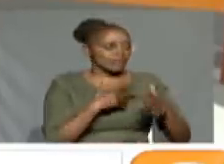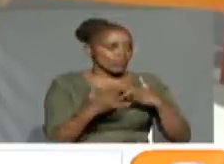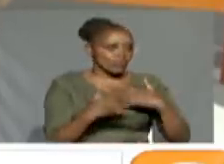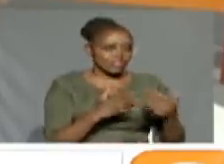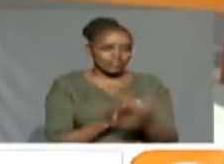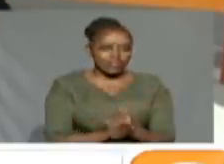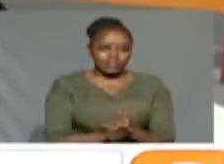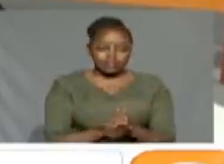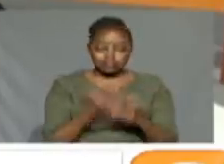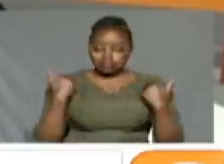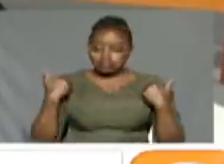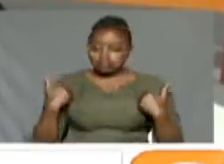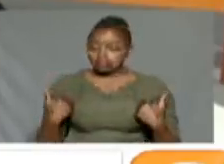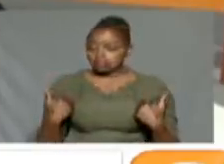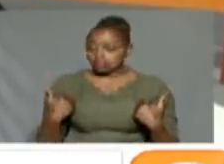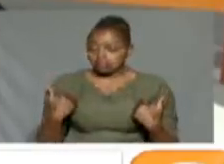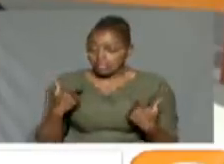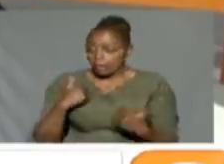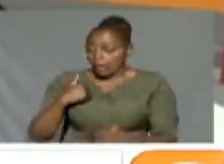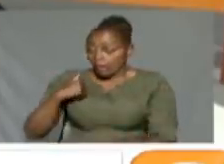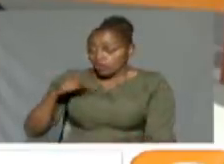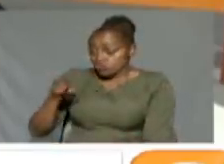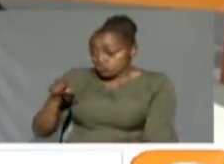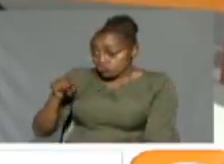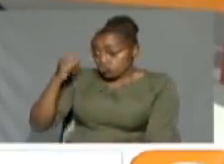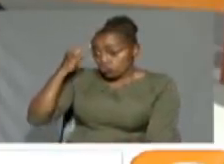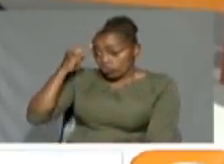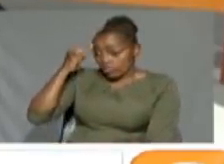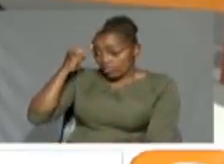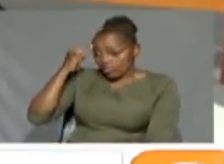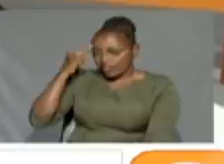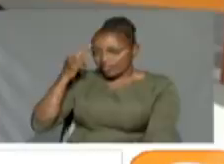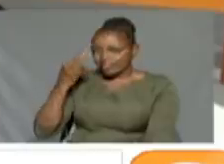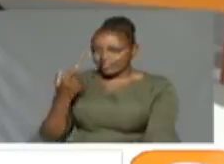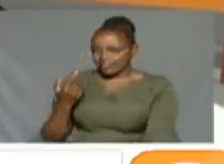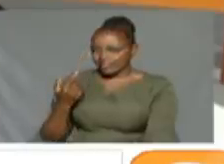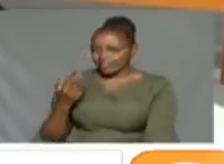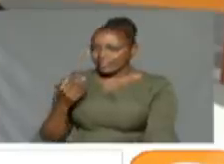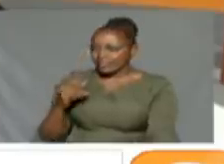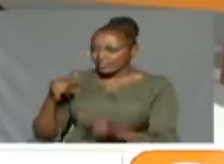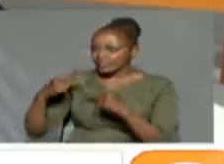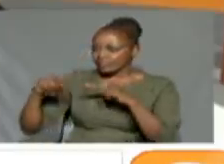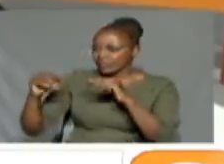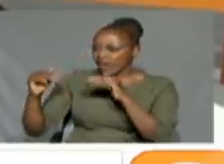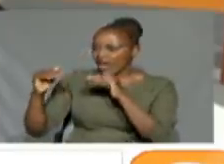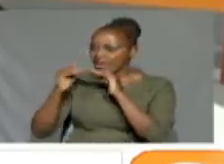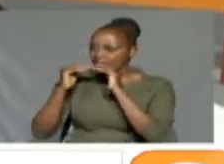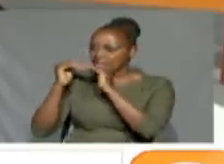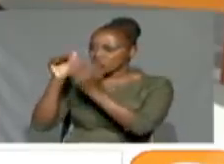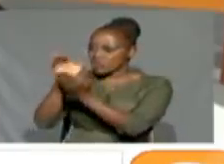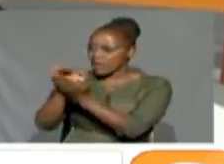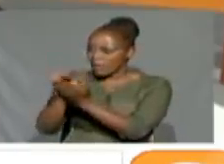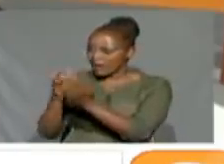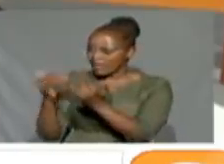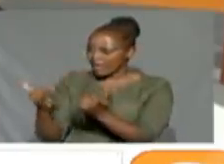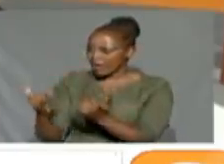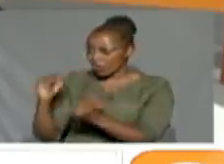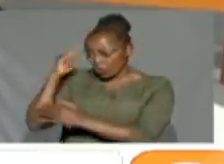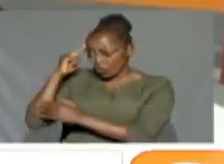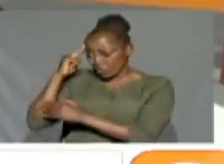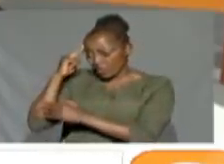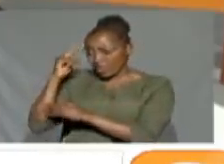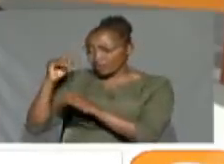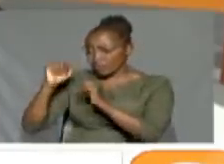Ari, personally, did you think it would be where it is, Equity Bank, the way it grew? Do you think it would